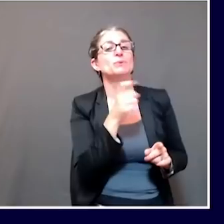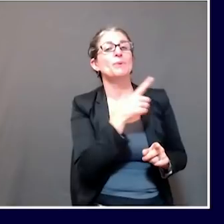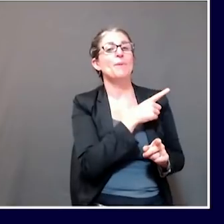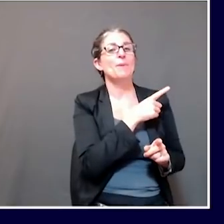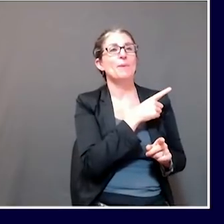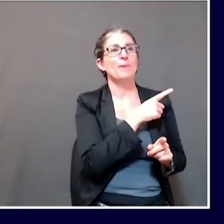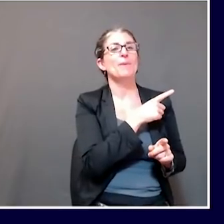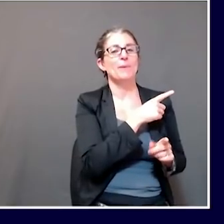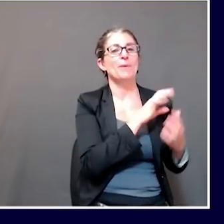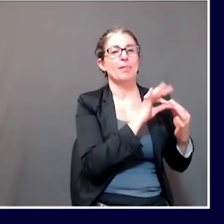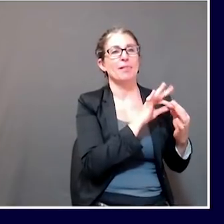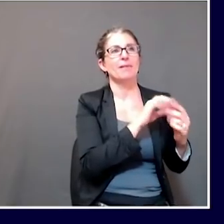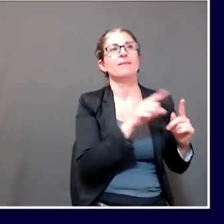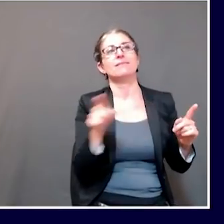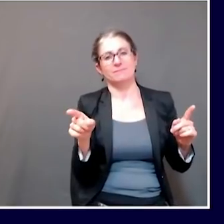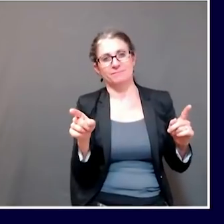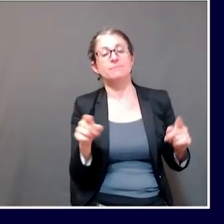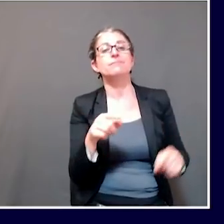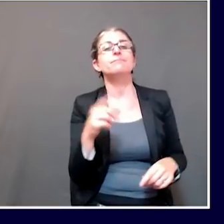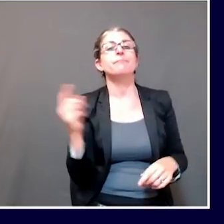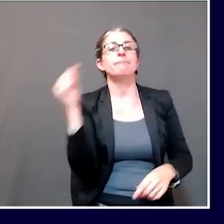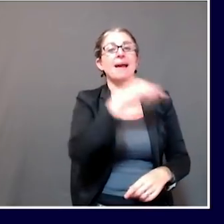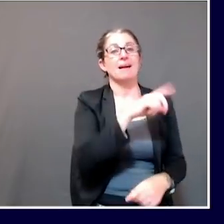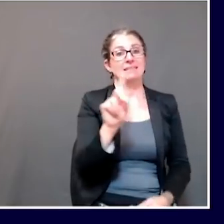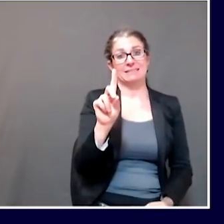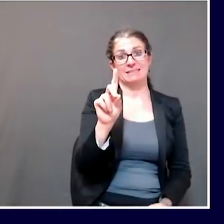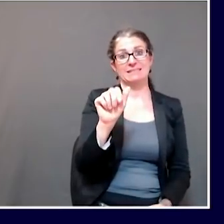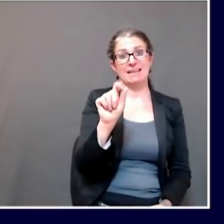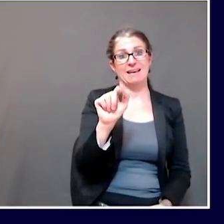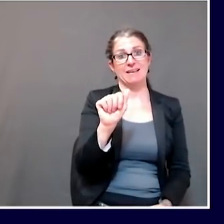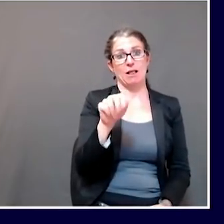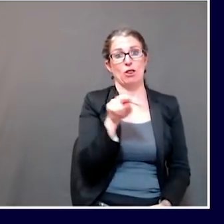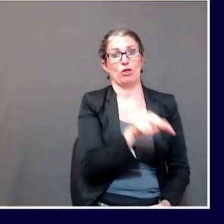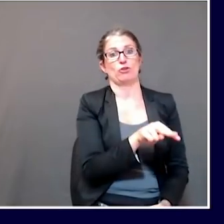been taking a good look and a hard look at what's been going on